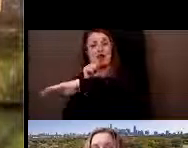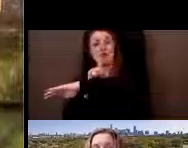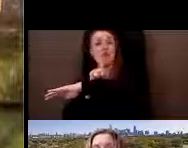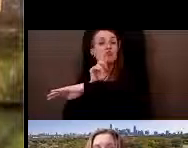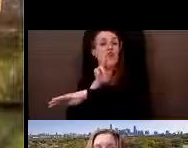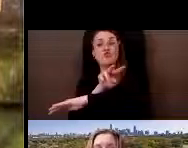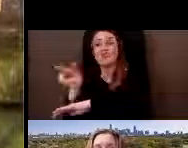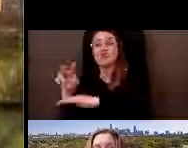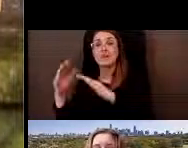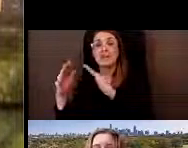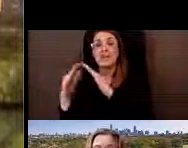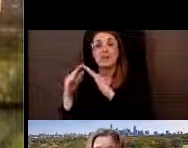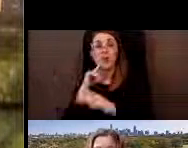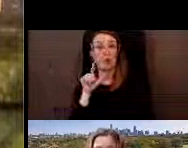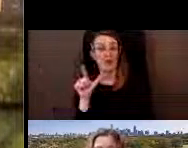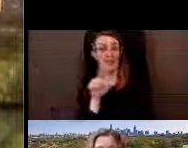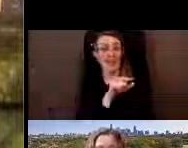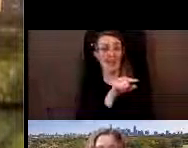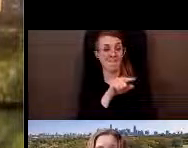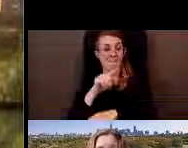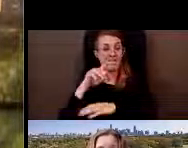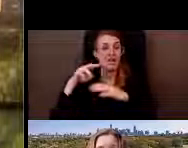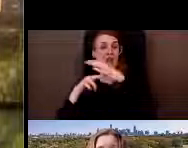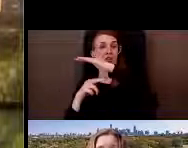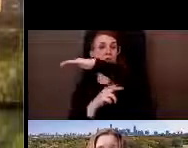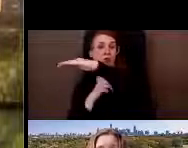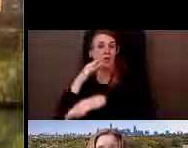left as the bridge slopes gently down towards the Great Lawn.